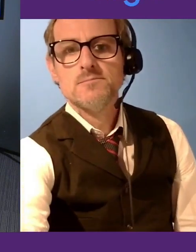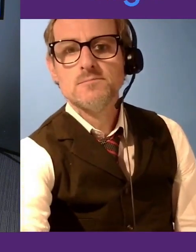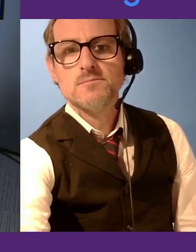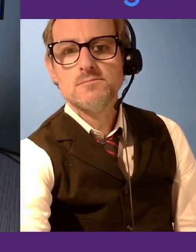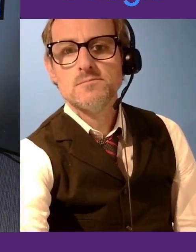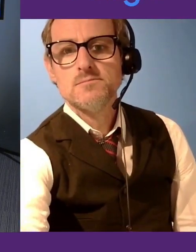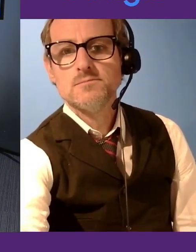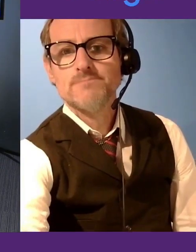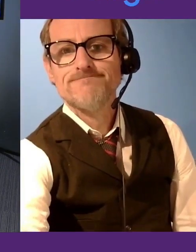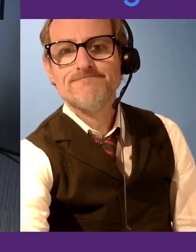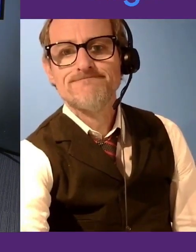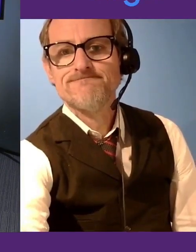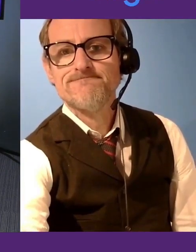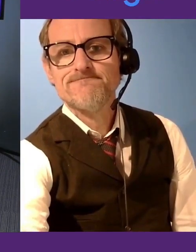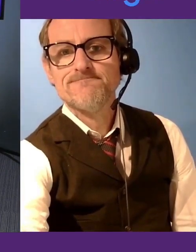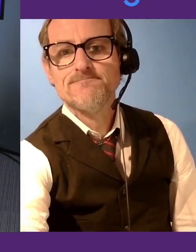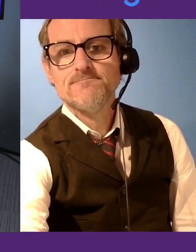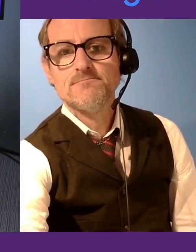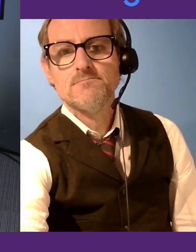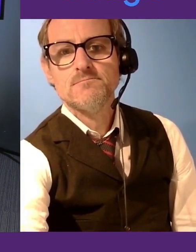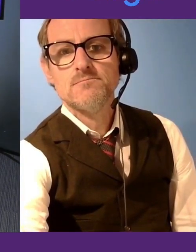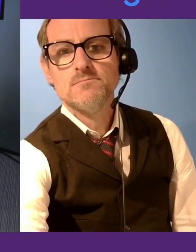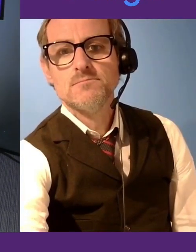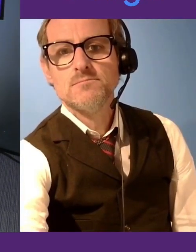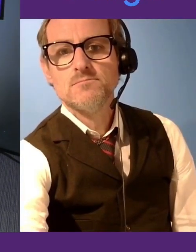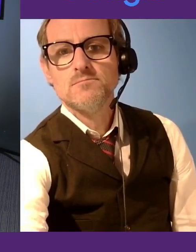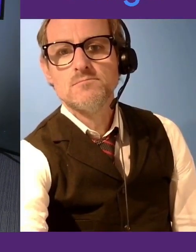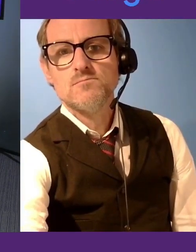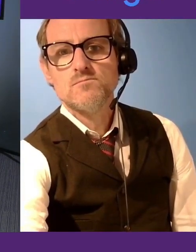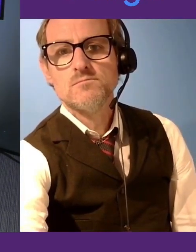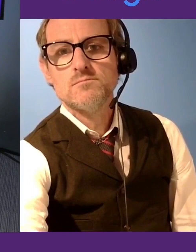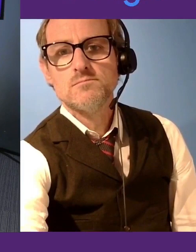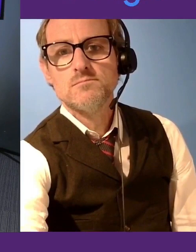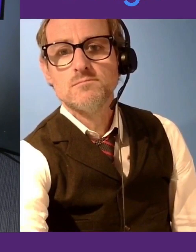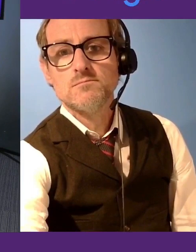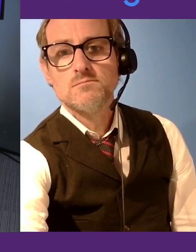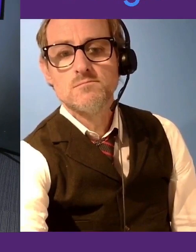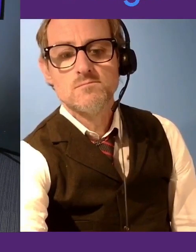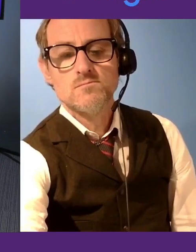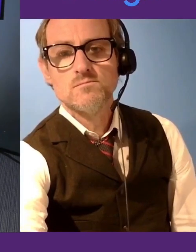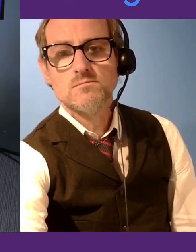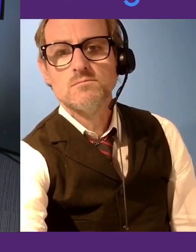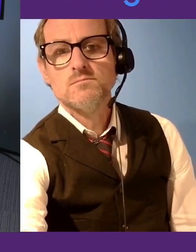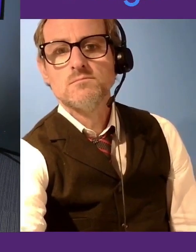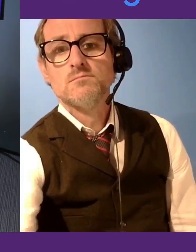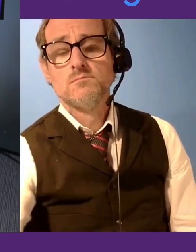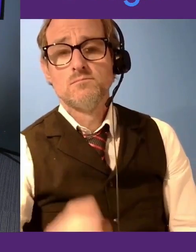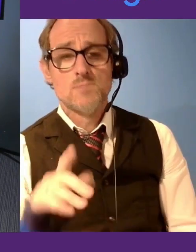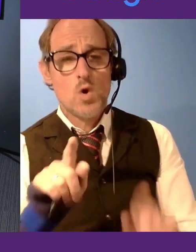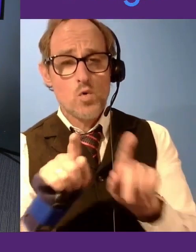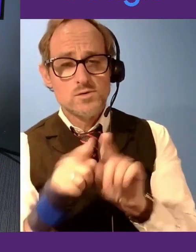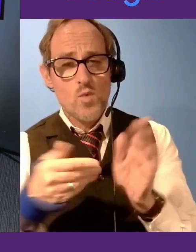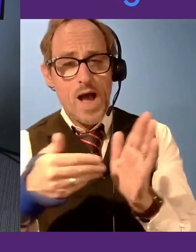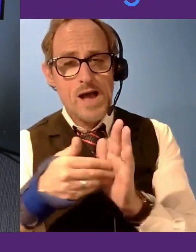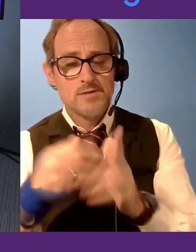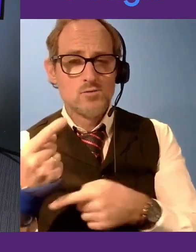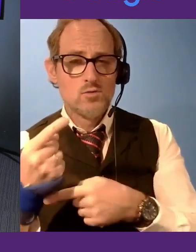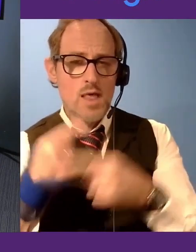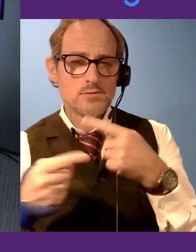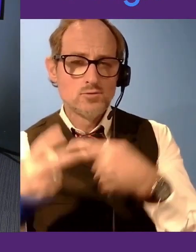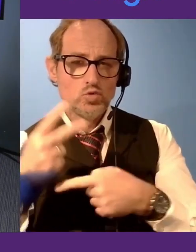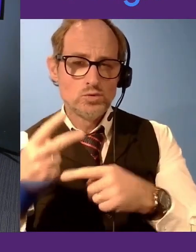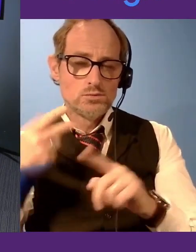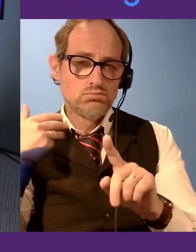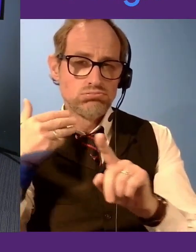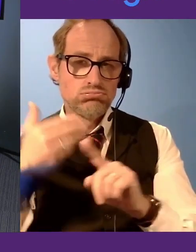I think it's. I was just going to say, I will say that over the last few years, the other big area we've actually